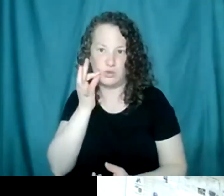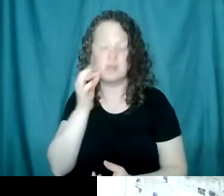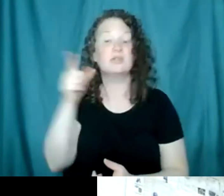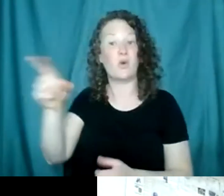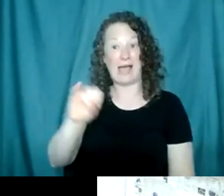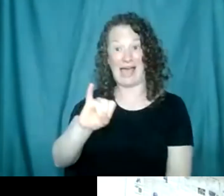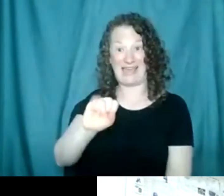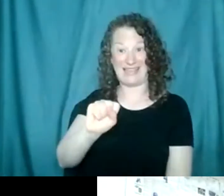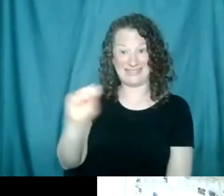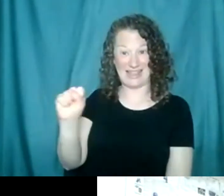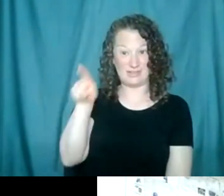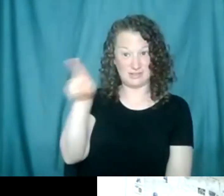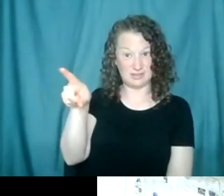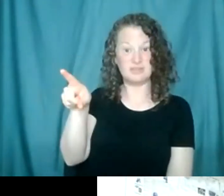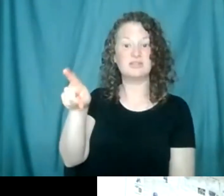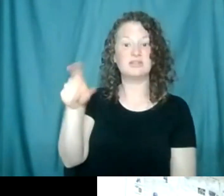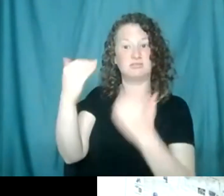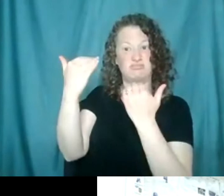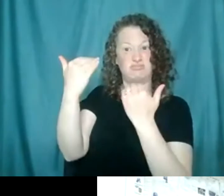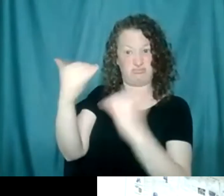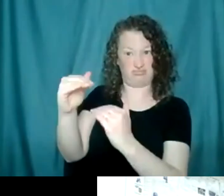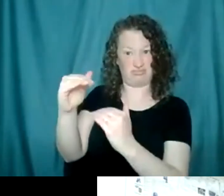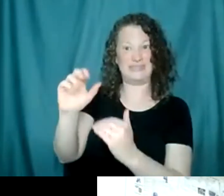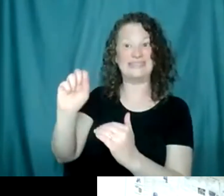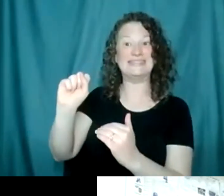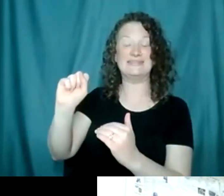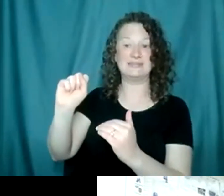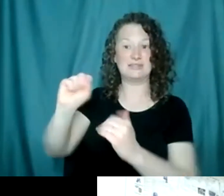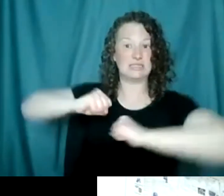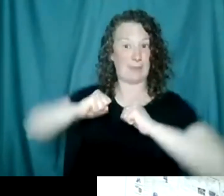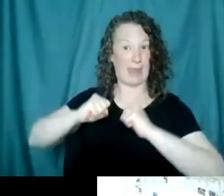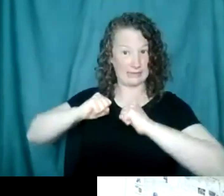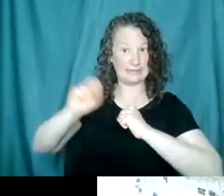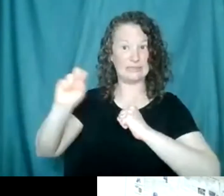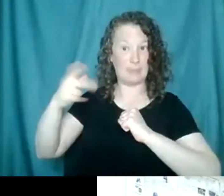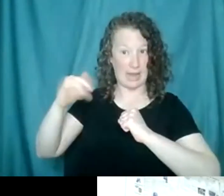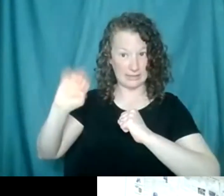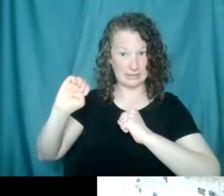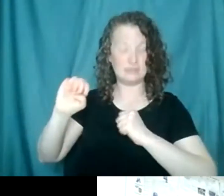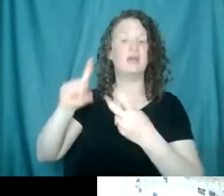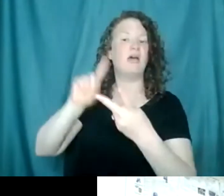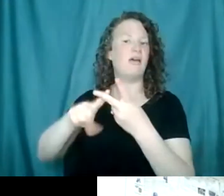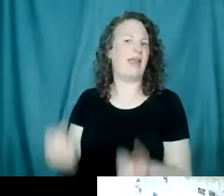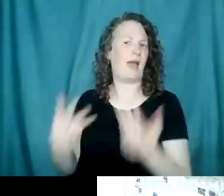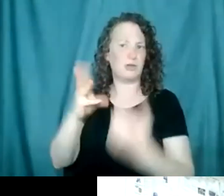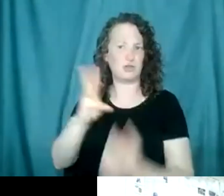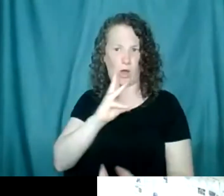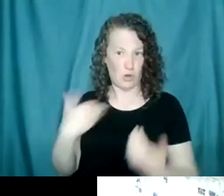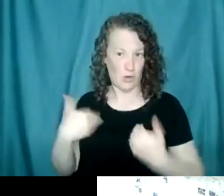Station, you're restricted on space and you're restricted on how much water you actually